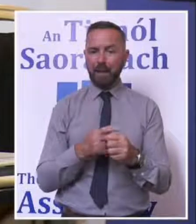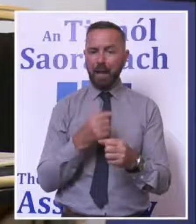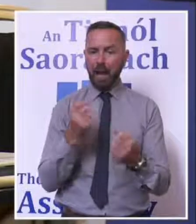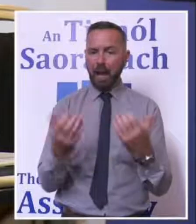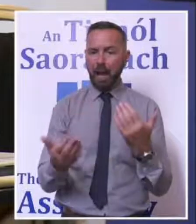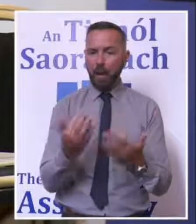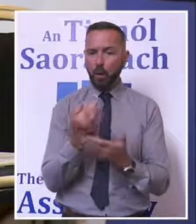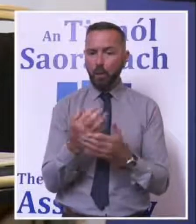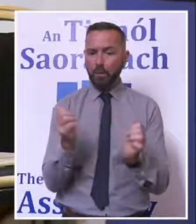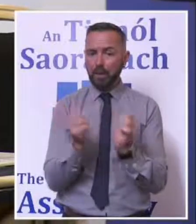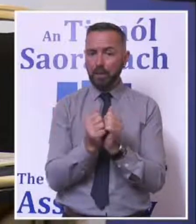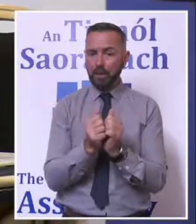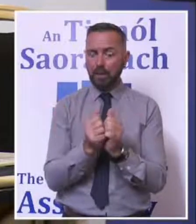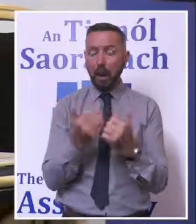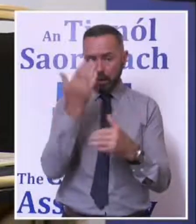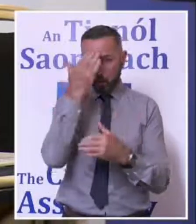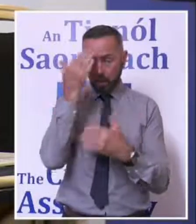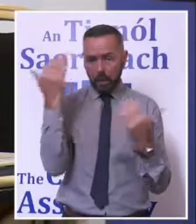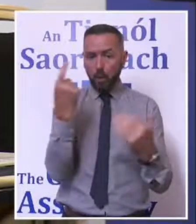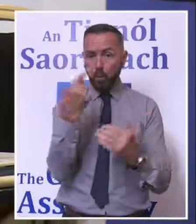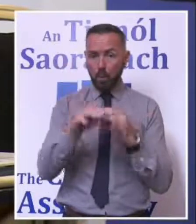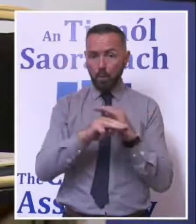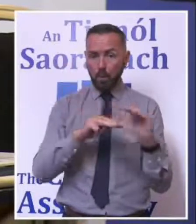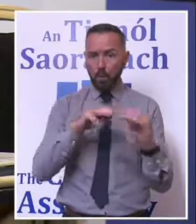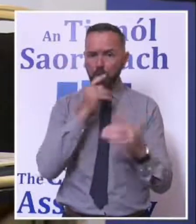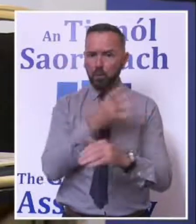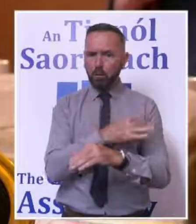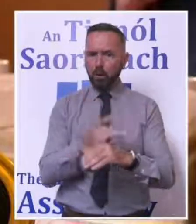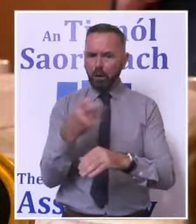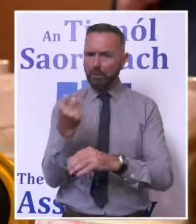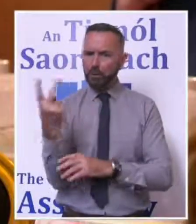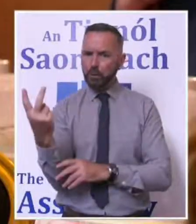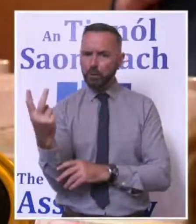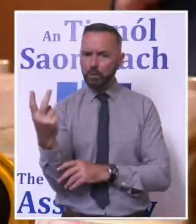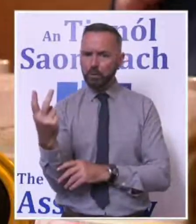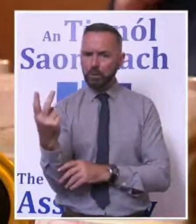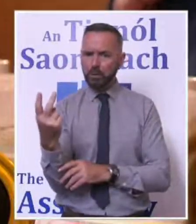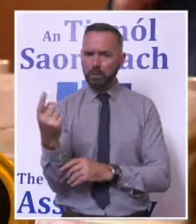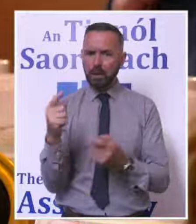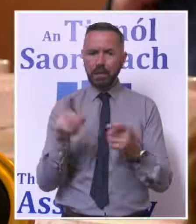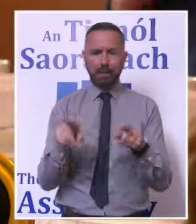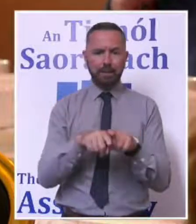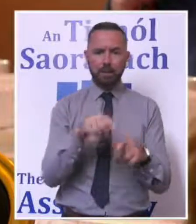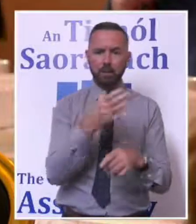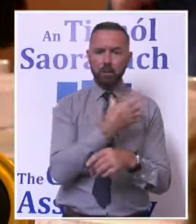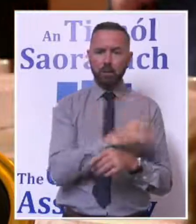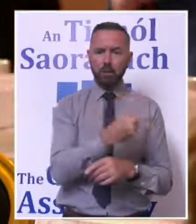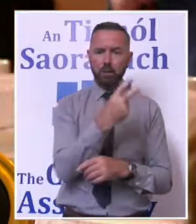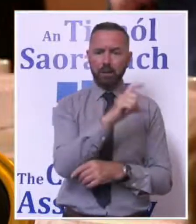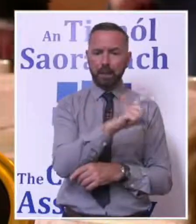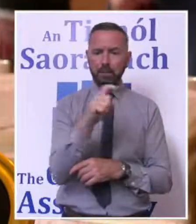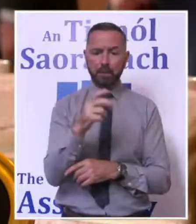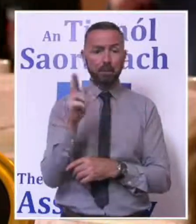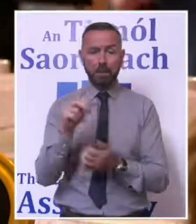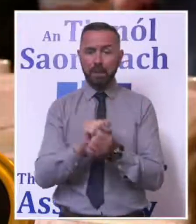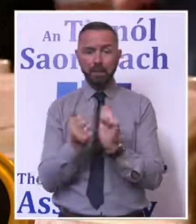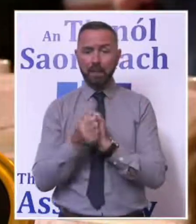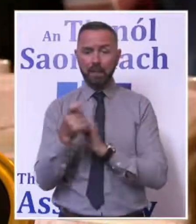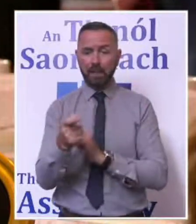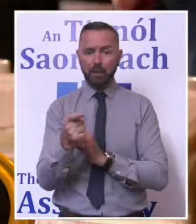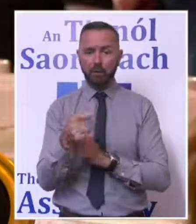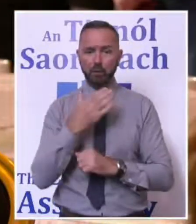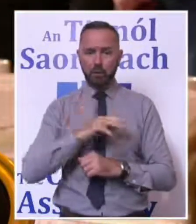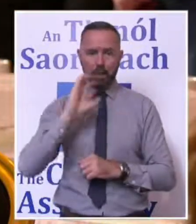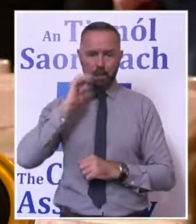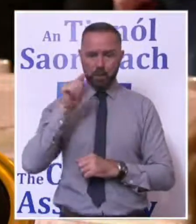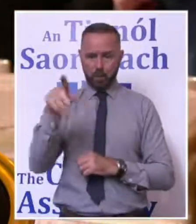Cork City Council has 2 full public meetings a month, so does Cork County Council. So that's all subject to change as well. Just because it's 1